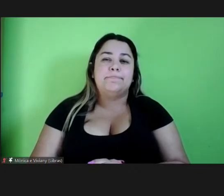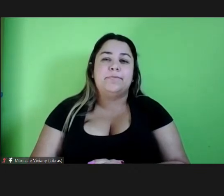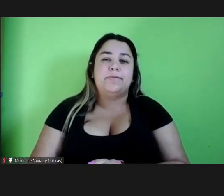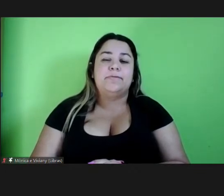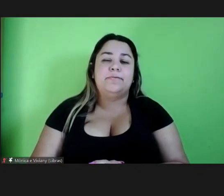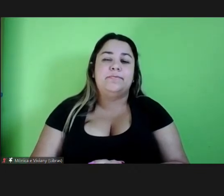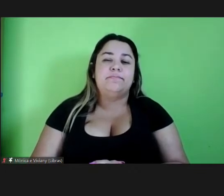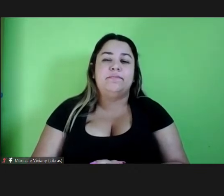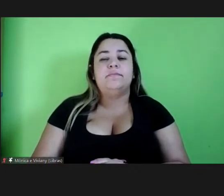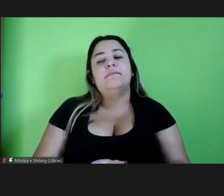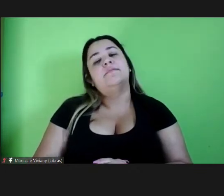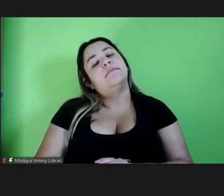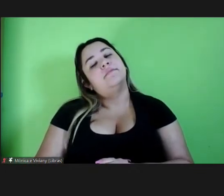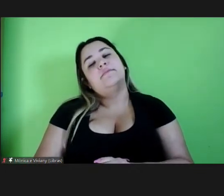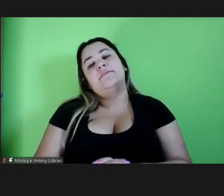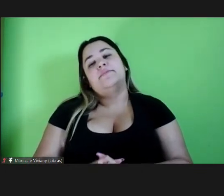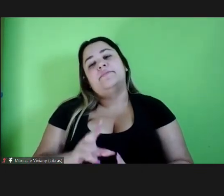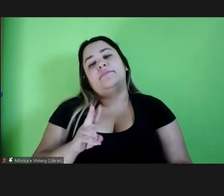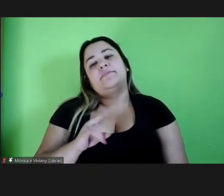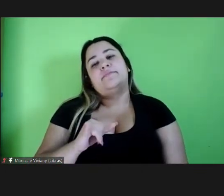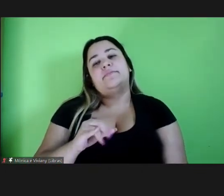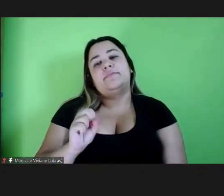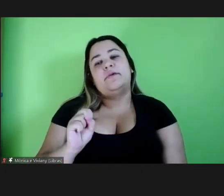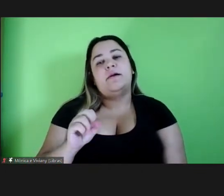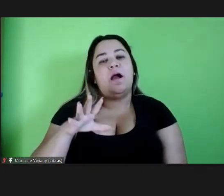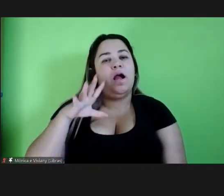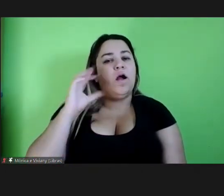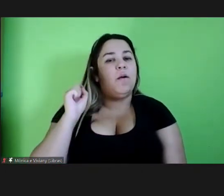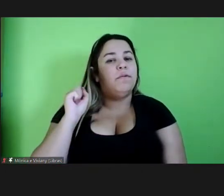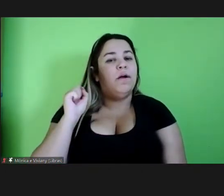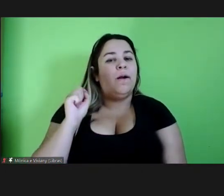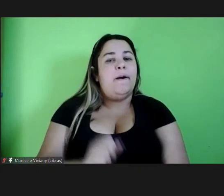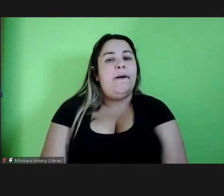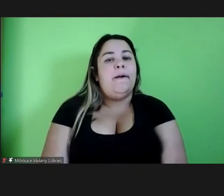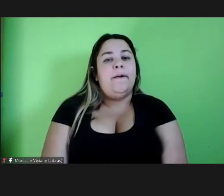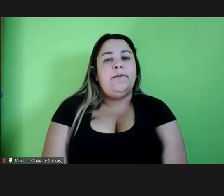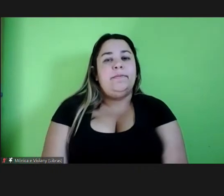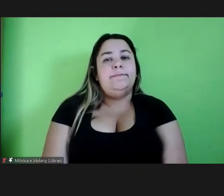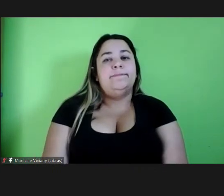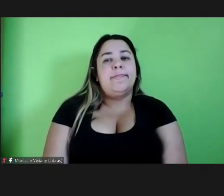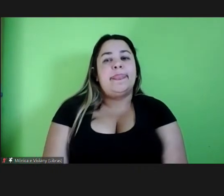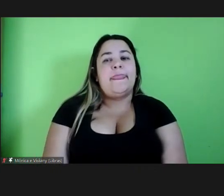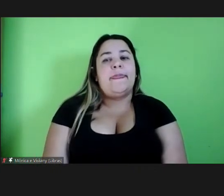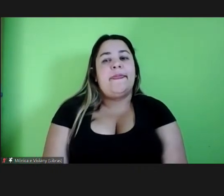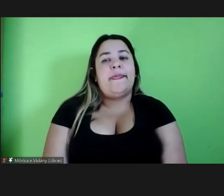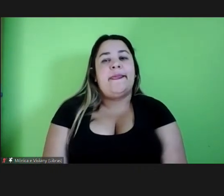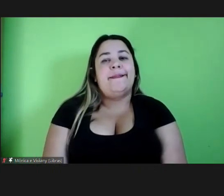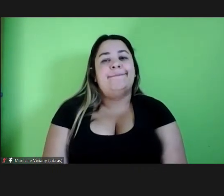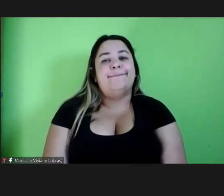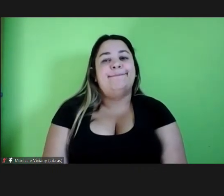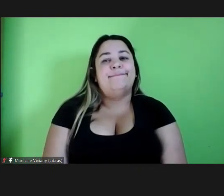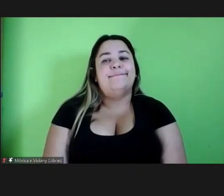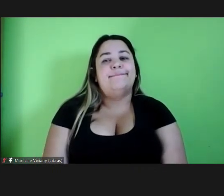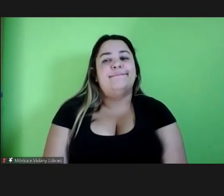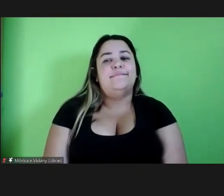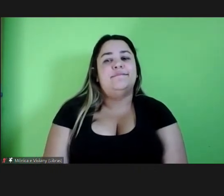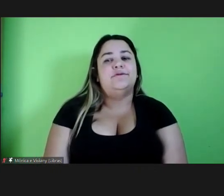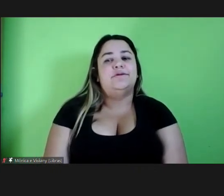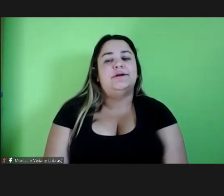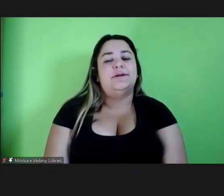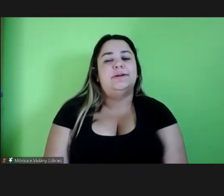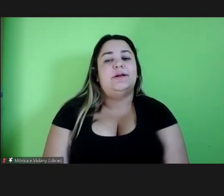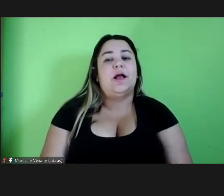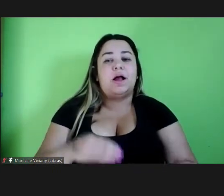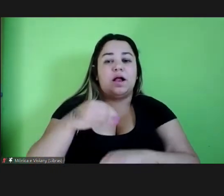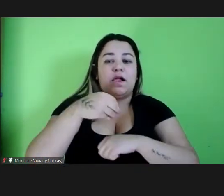That's lovely. But I can see the clock ticking down. I come alone as opposed to a Doutora Rosetta, a senhora consegue